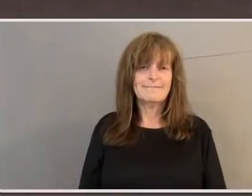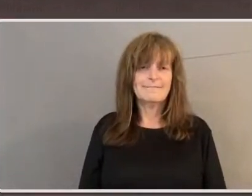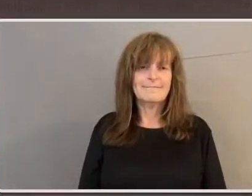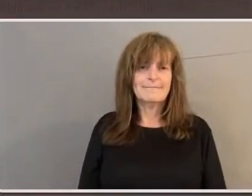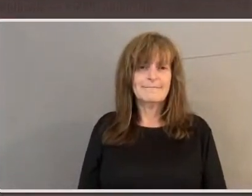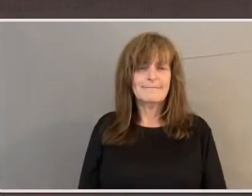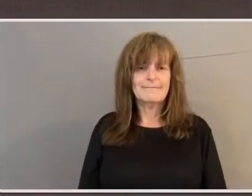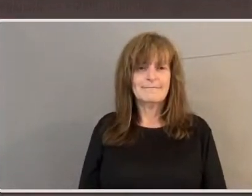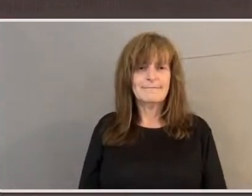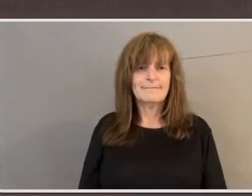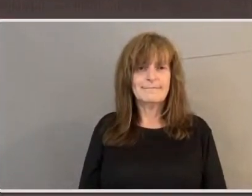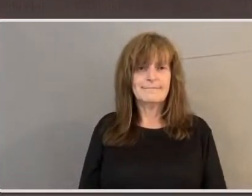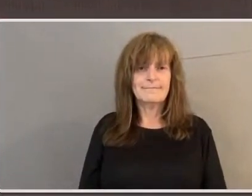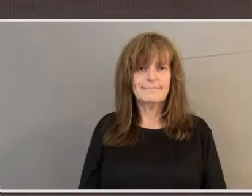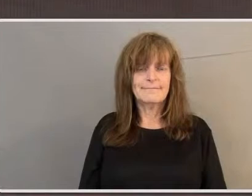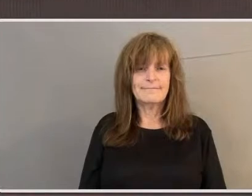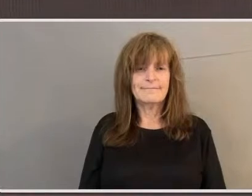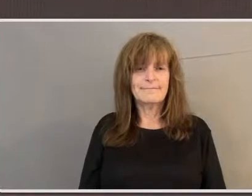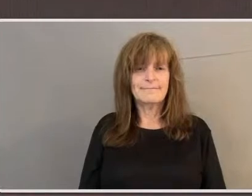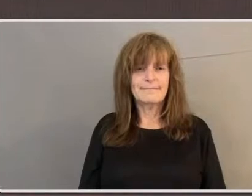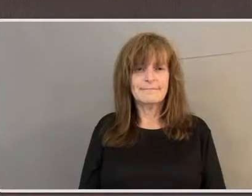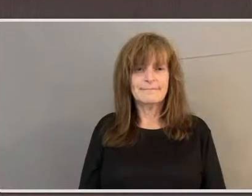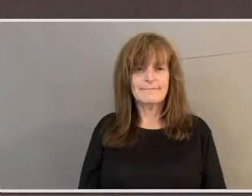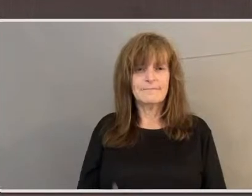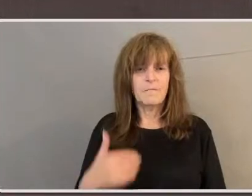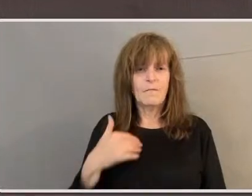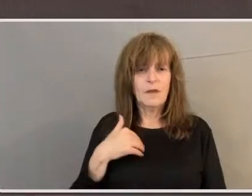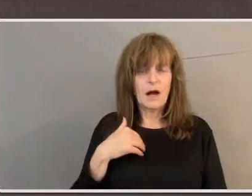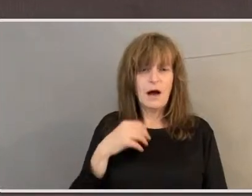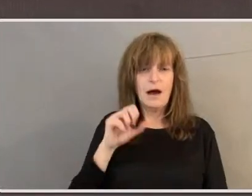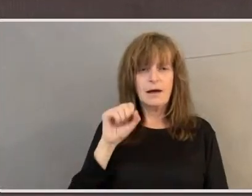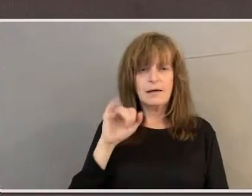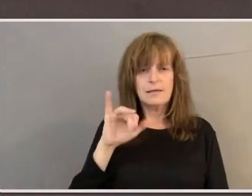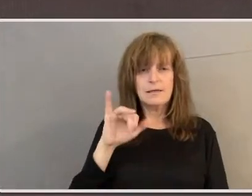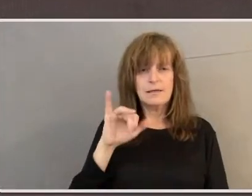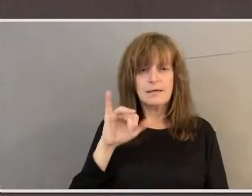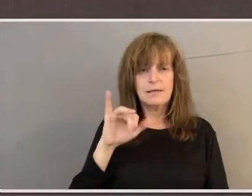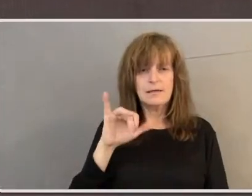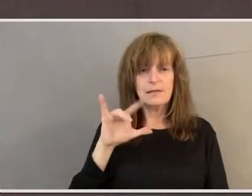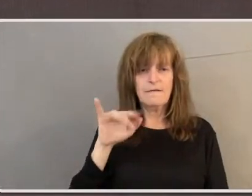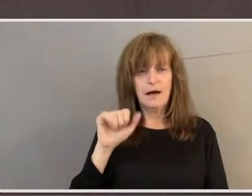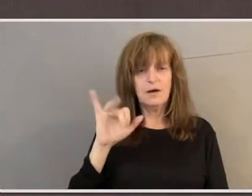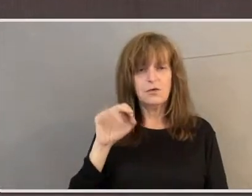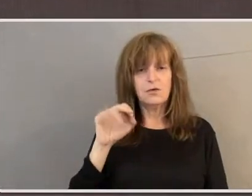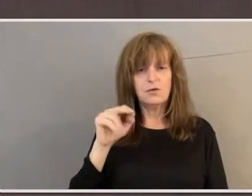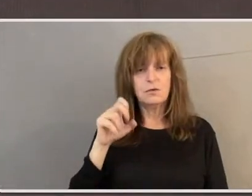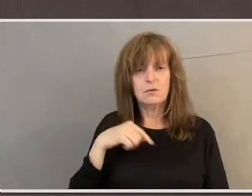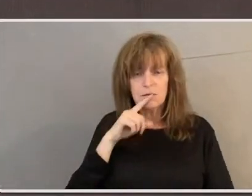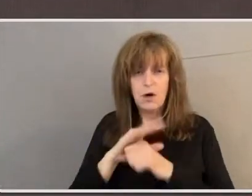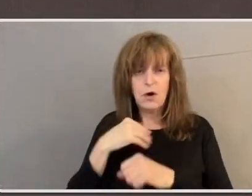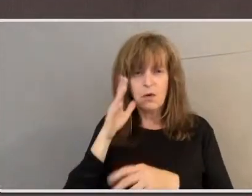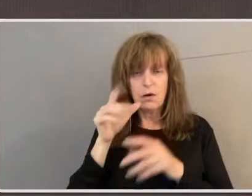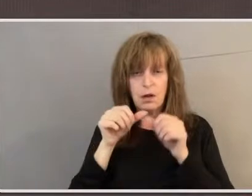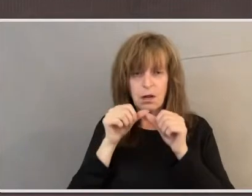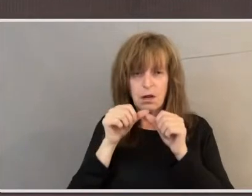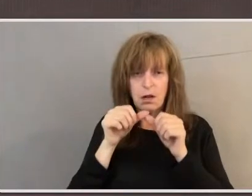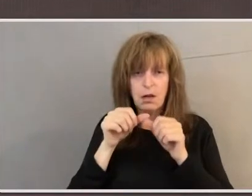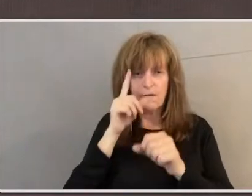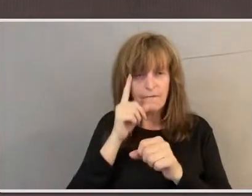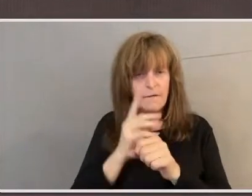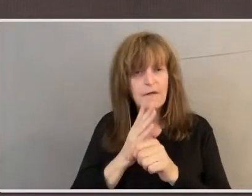I, Sylvia Jones, swear that I will duly and faithfully and to the best of my skill and knowledge execute the